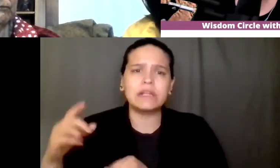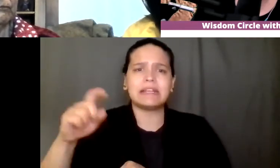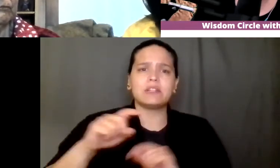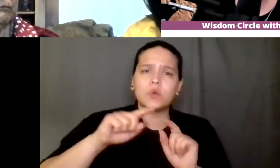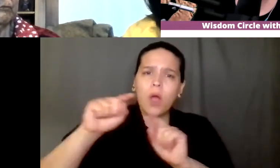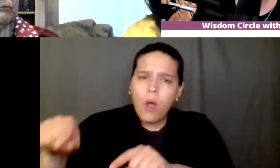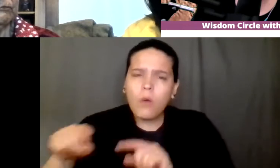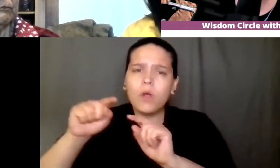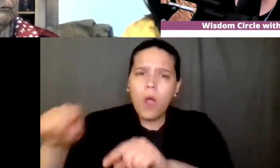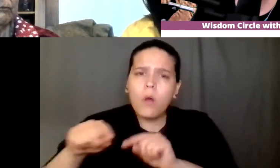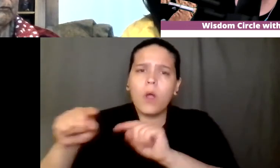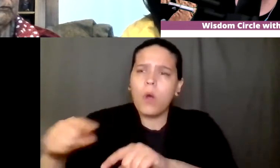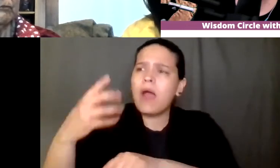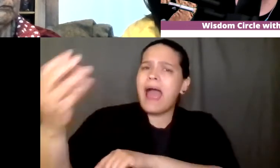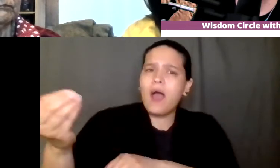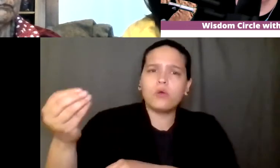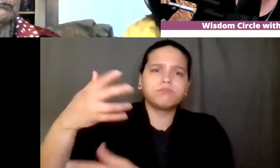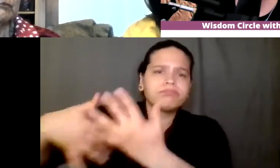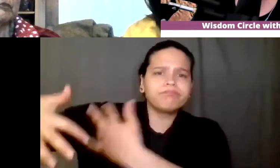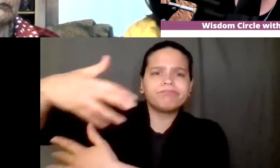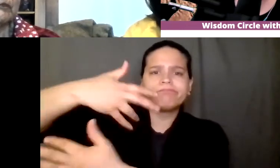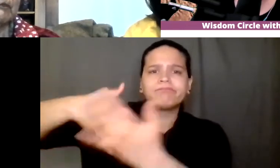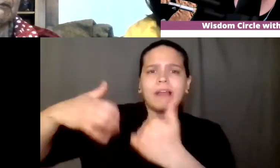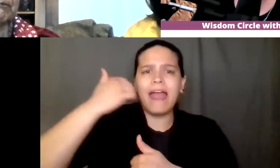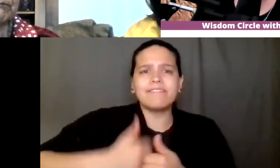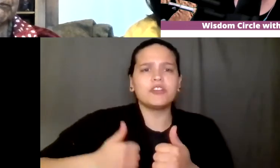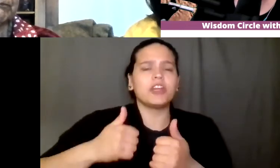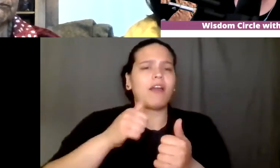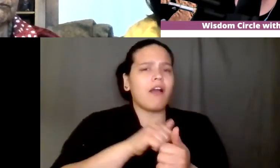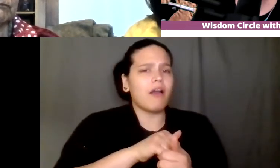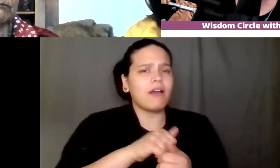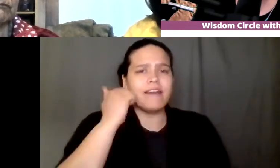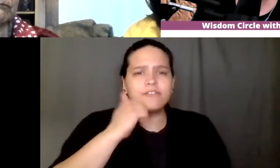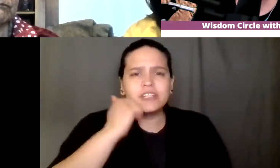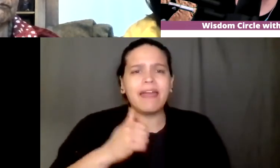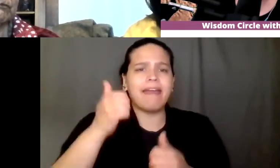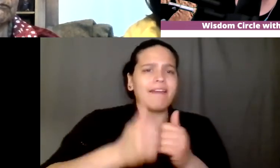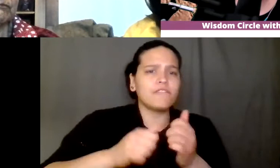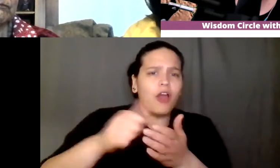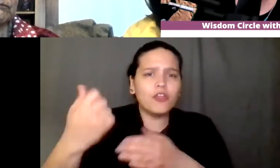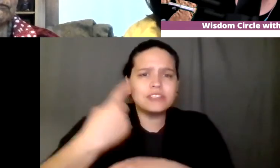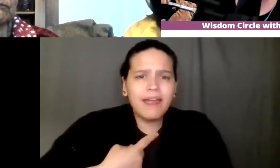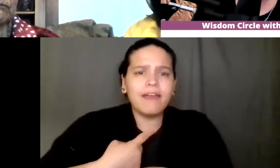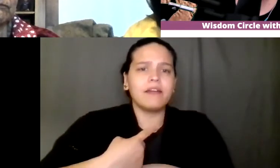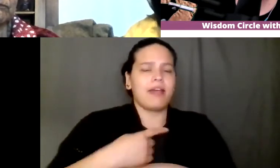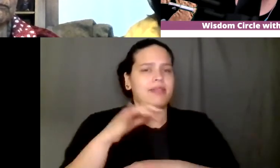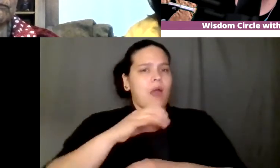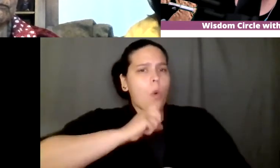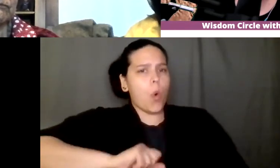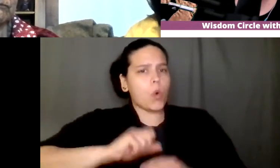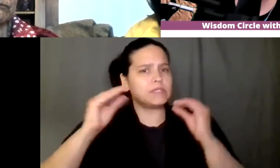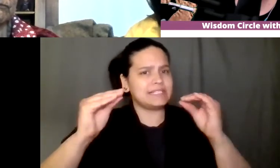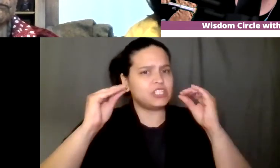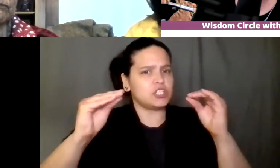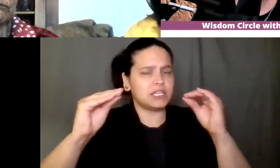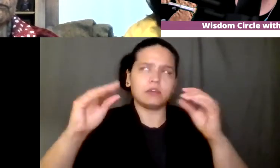other day. So in the old teaching, we forgot about our old teachings